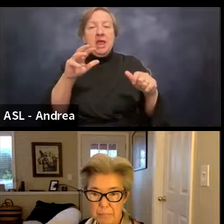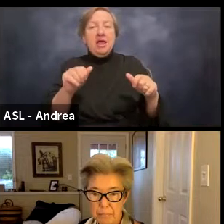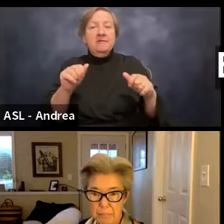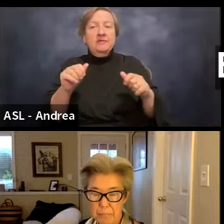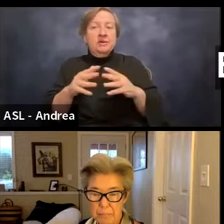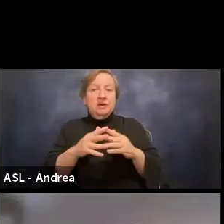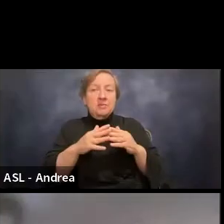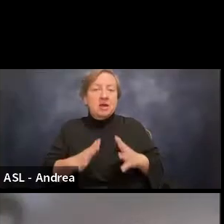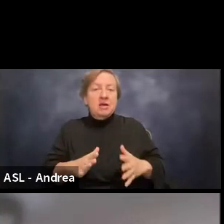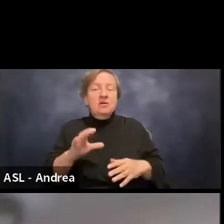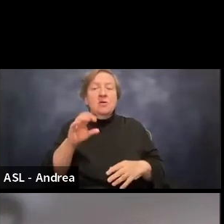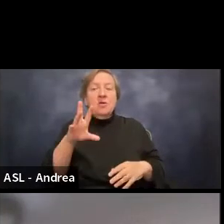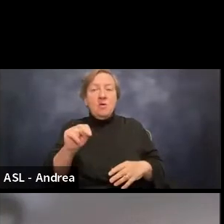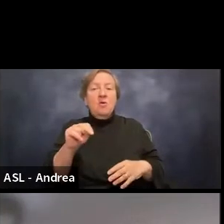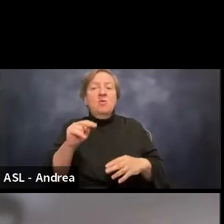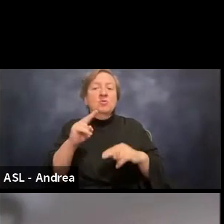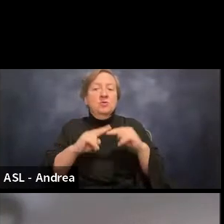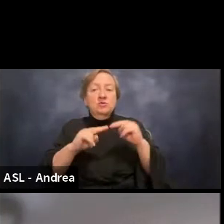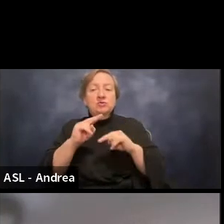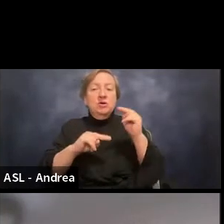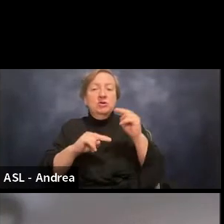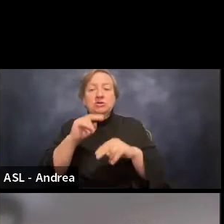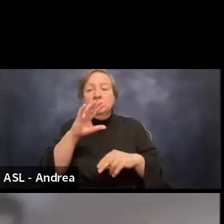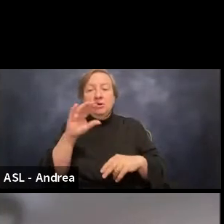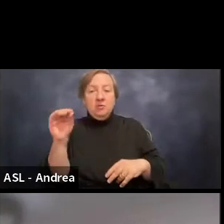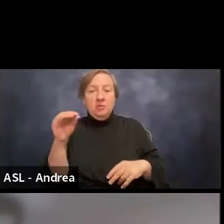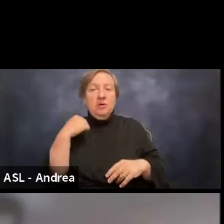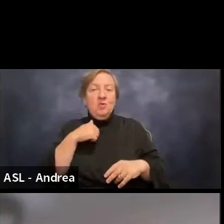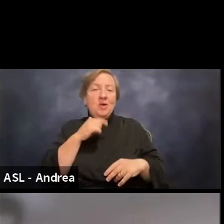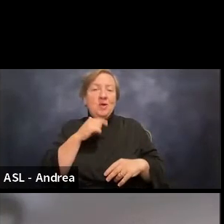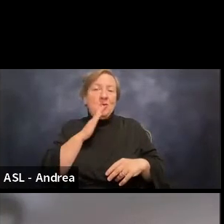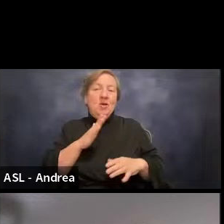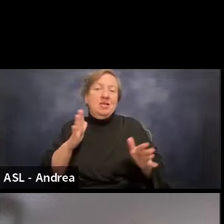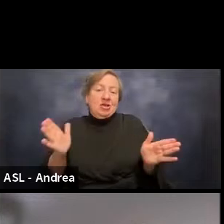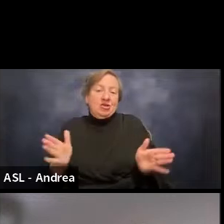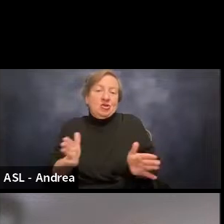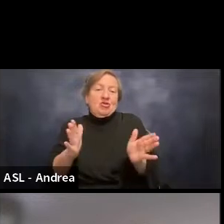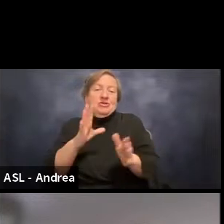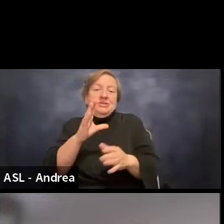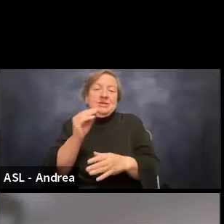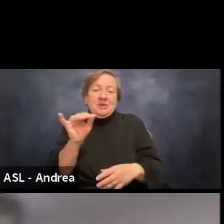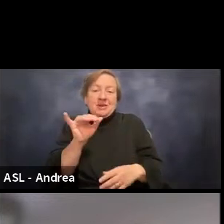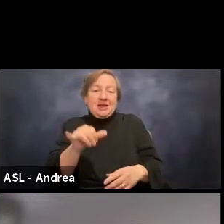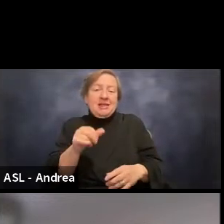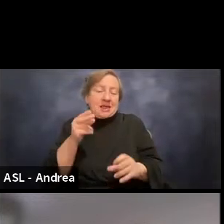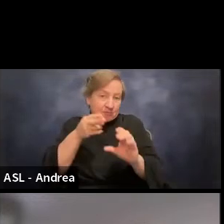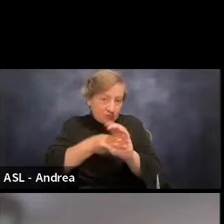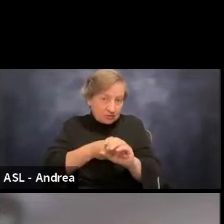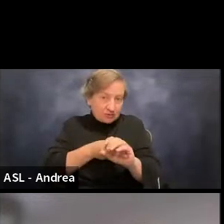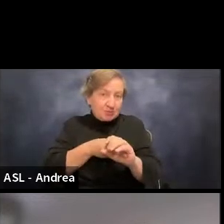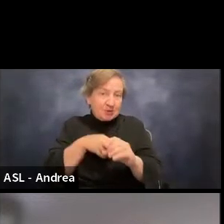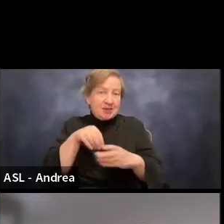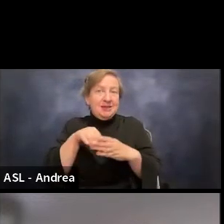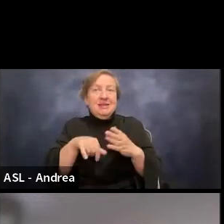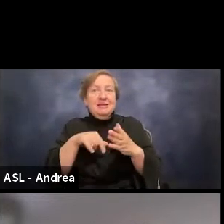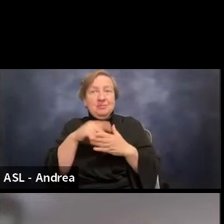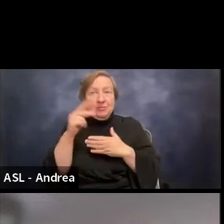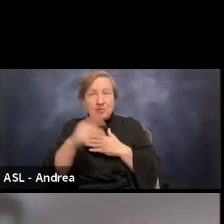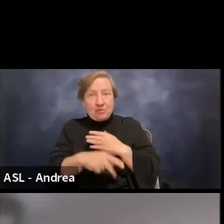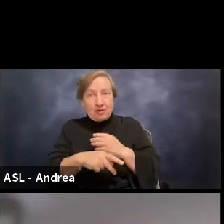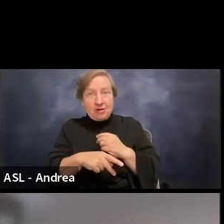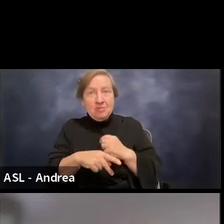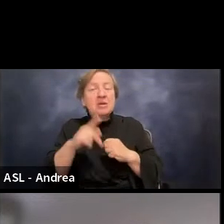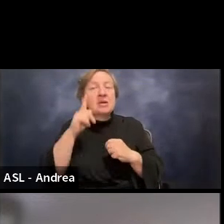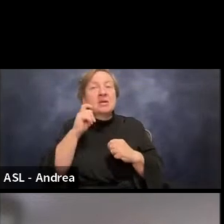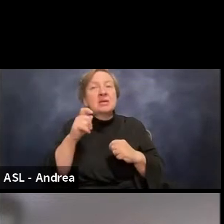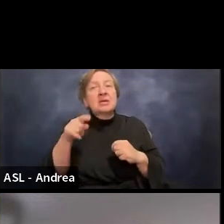owned construction firm. We're going to be encouraging firms like that to participate in this program